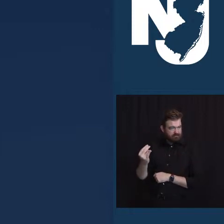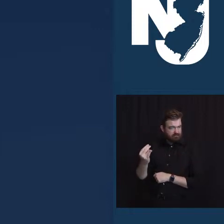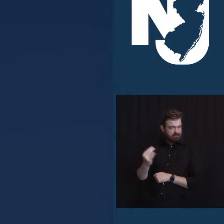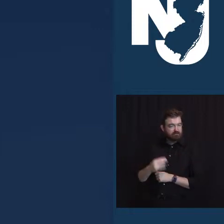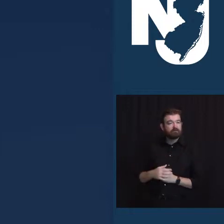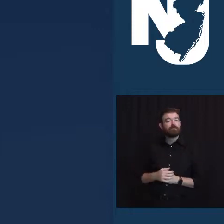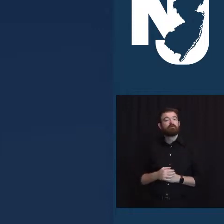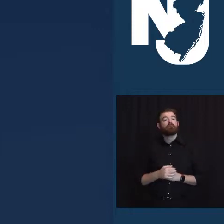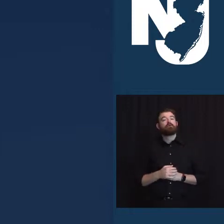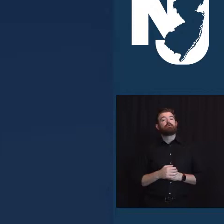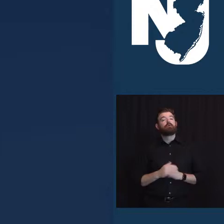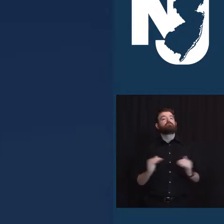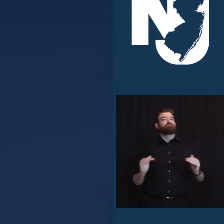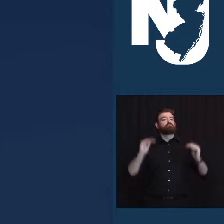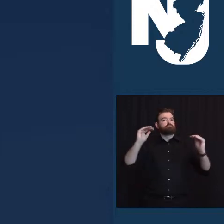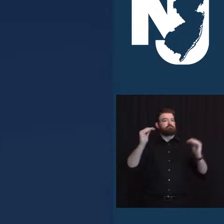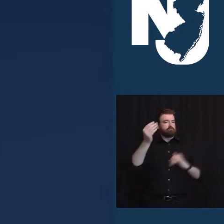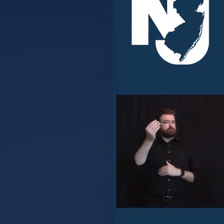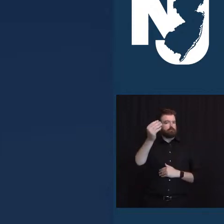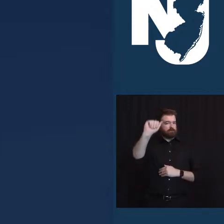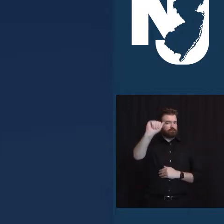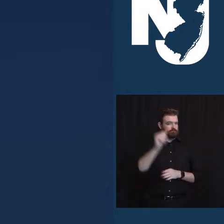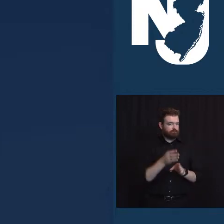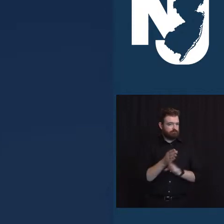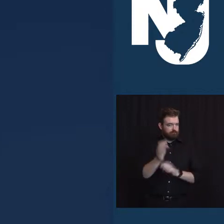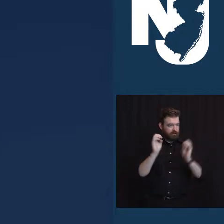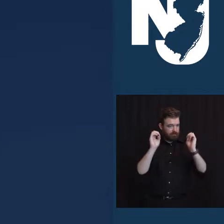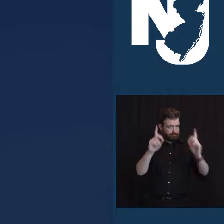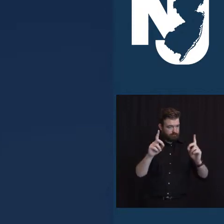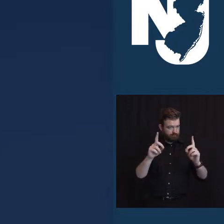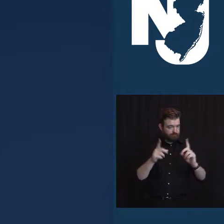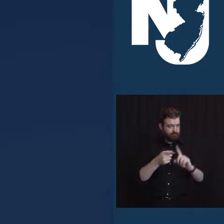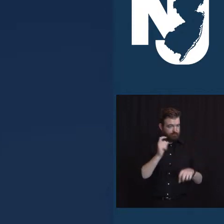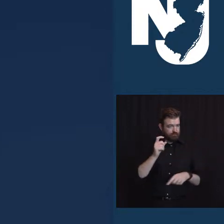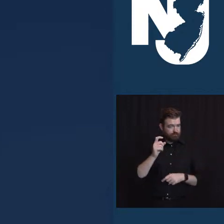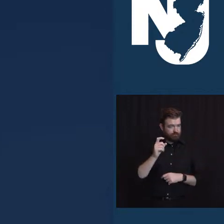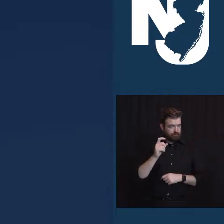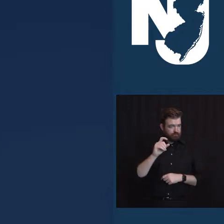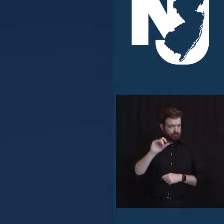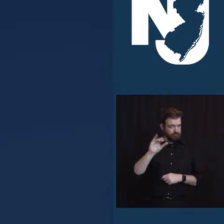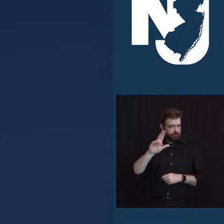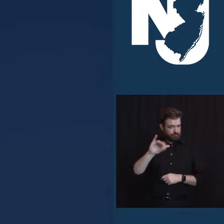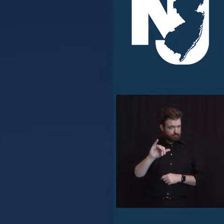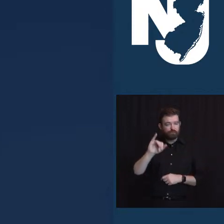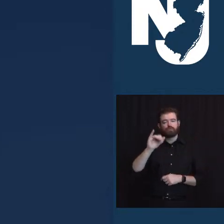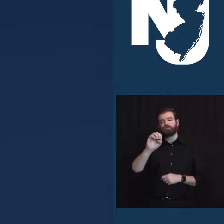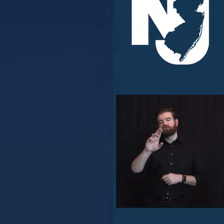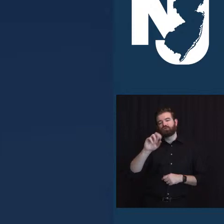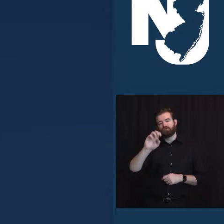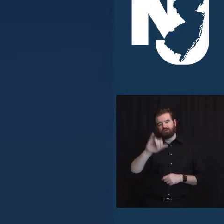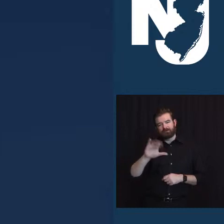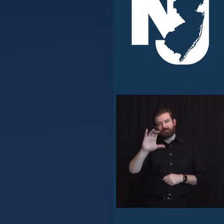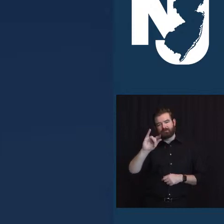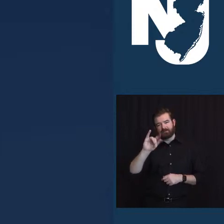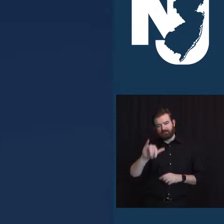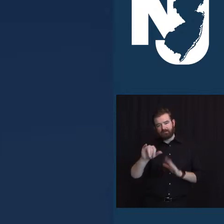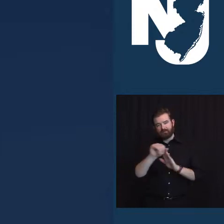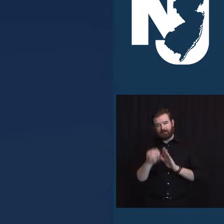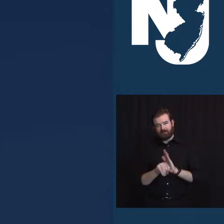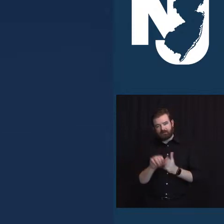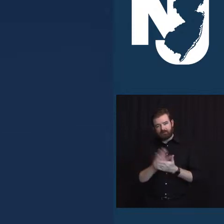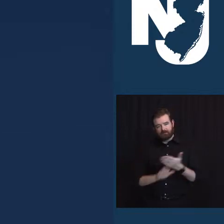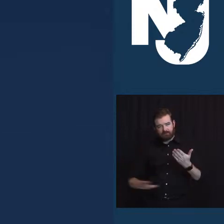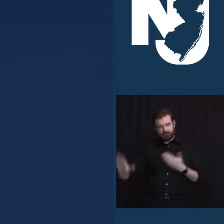in education, Angelica, from Jersey City State College. For 30 years, Dave was a beloved